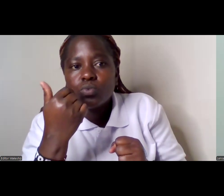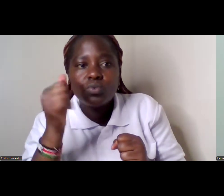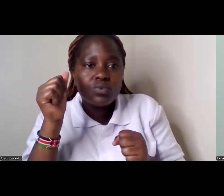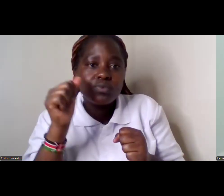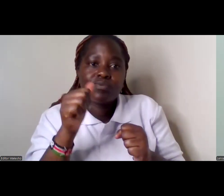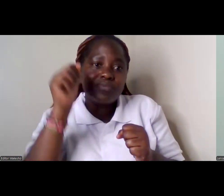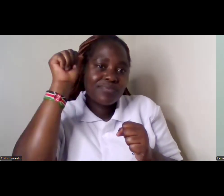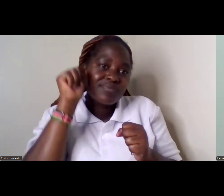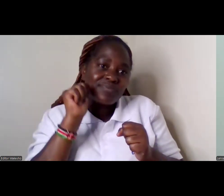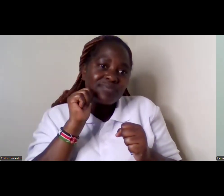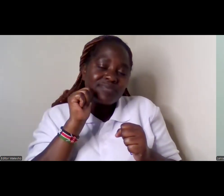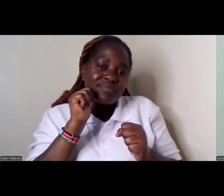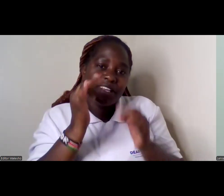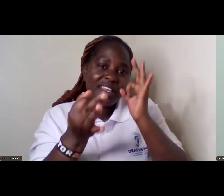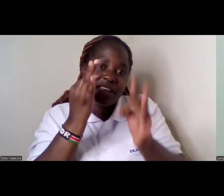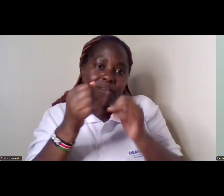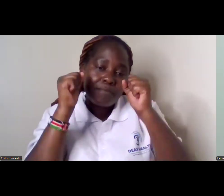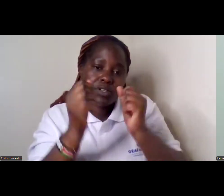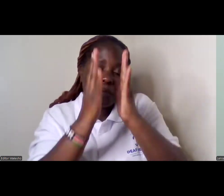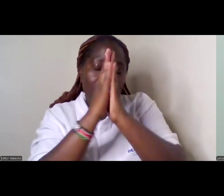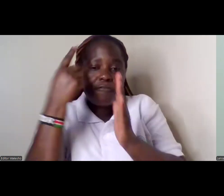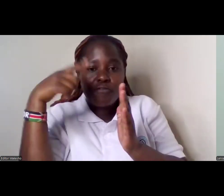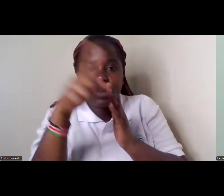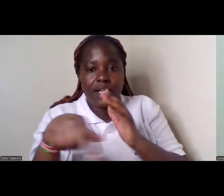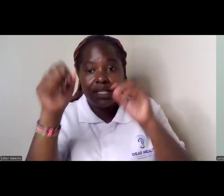can finish with the word of prayer.